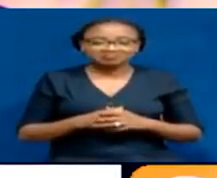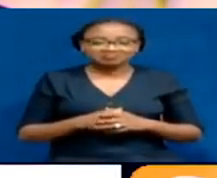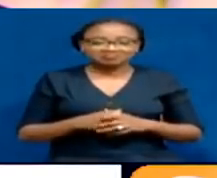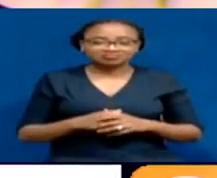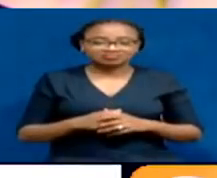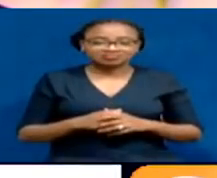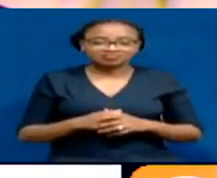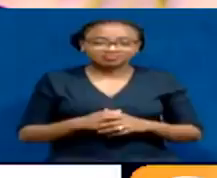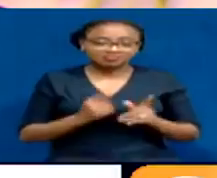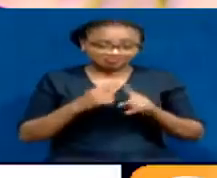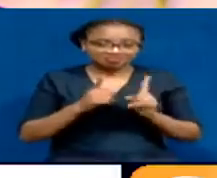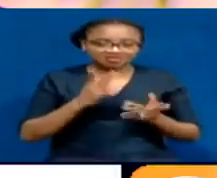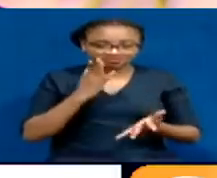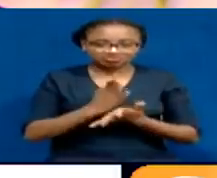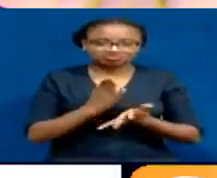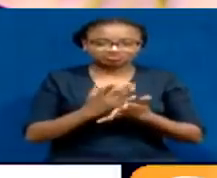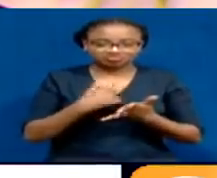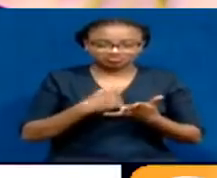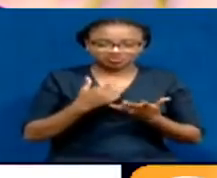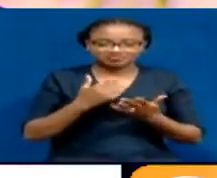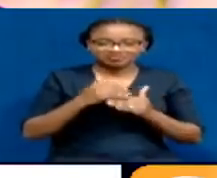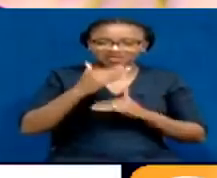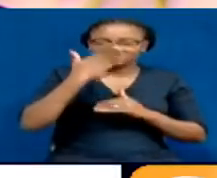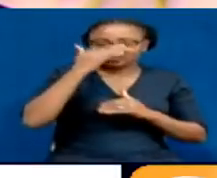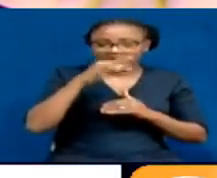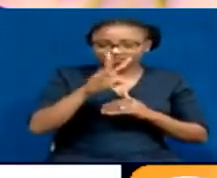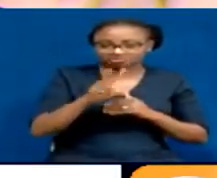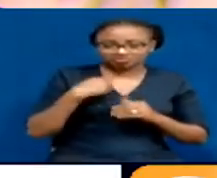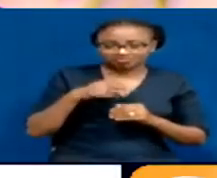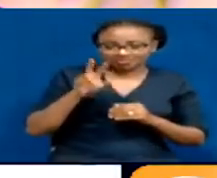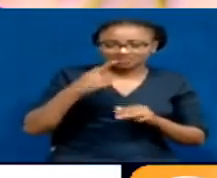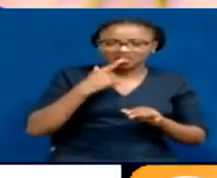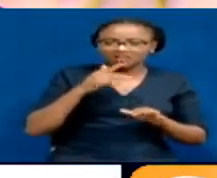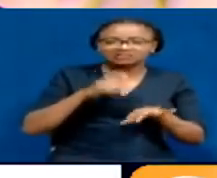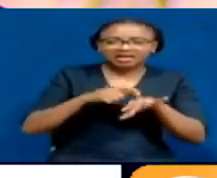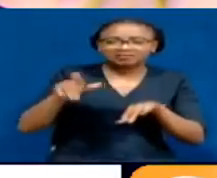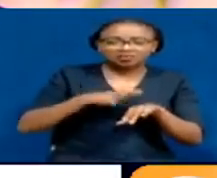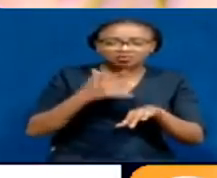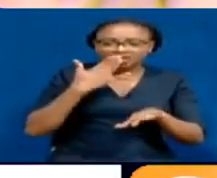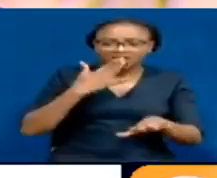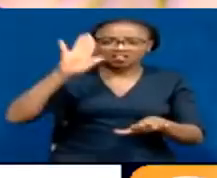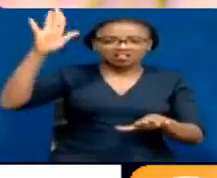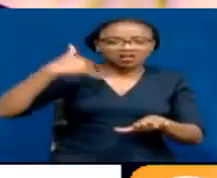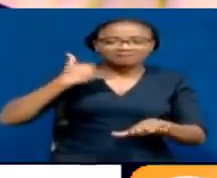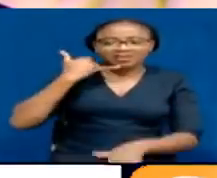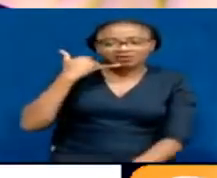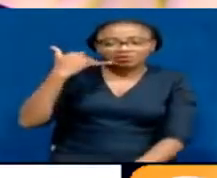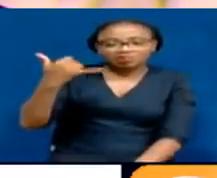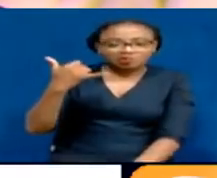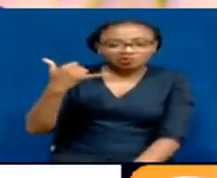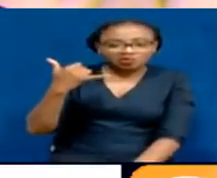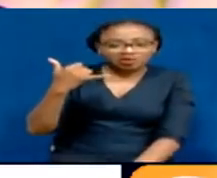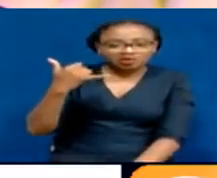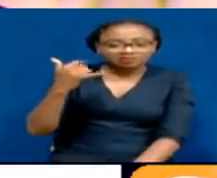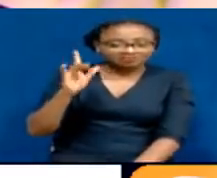though I made the first move within 2 days of her swearing in. I called her. I